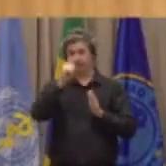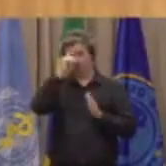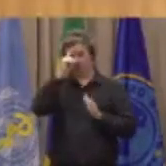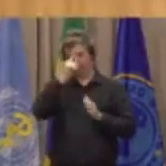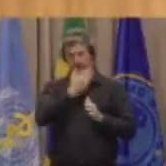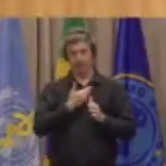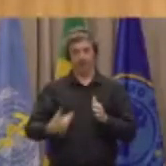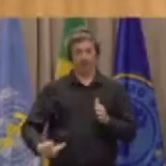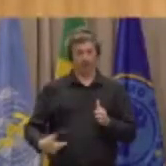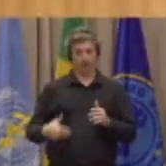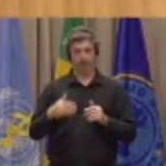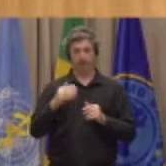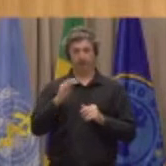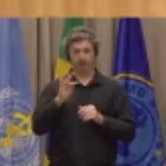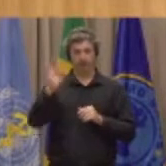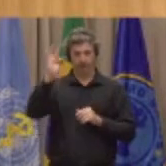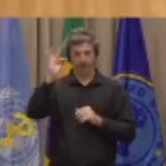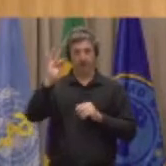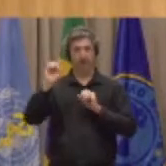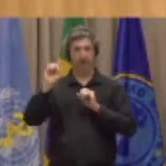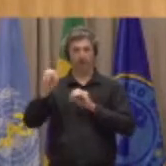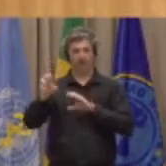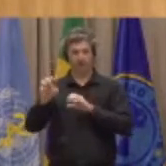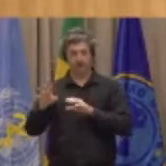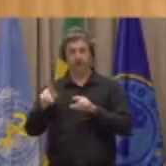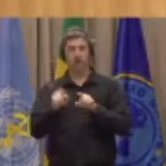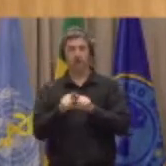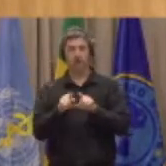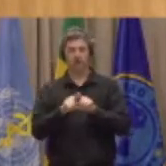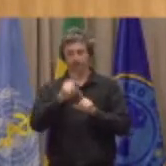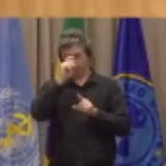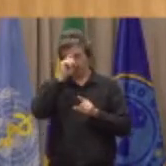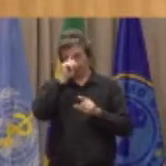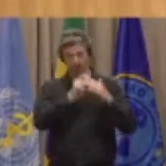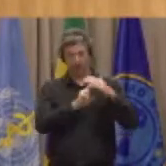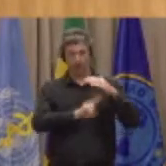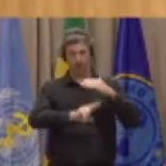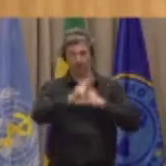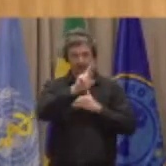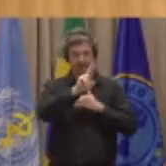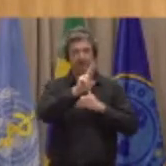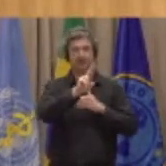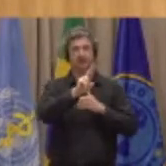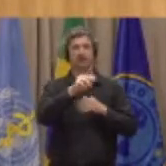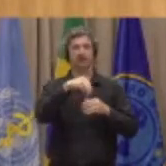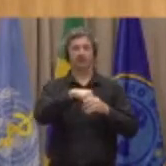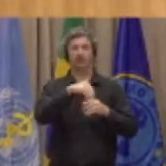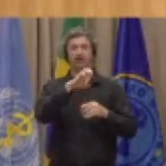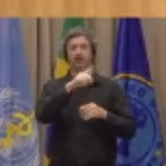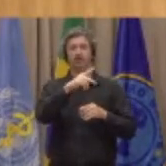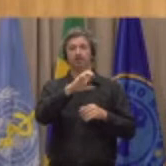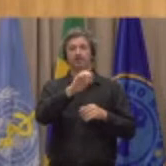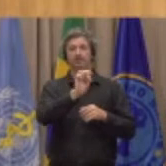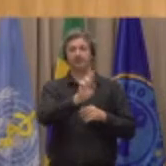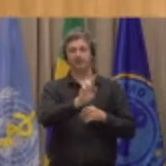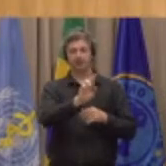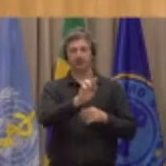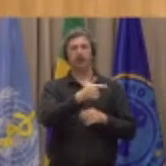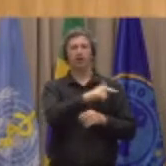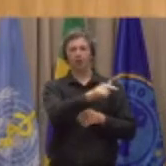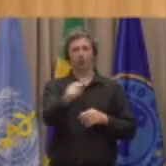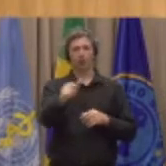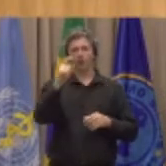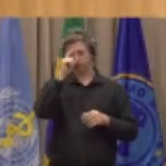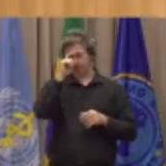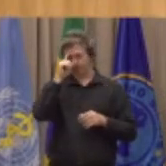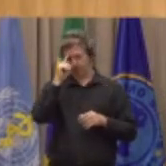the storage of data that the university hospital have in the EBSER environment and